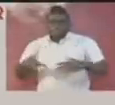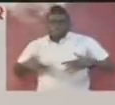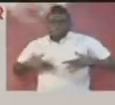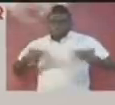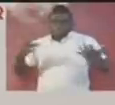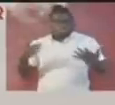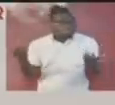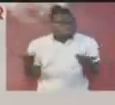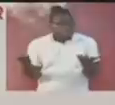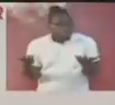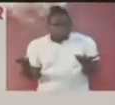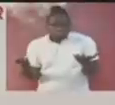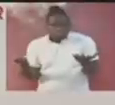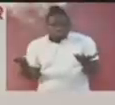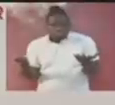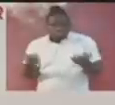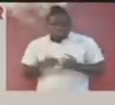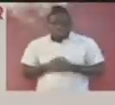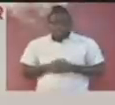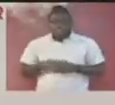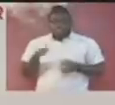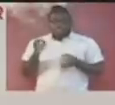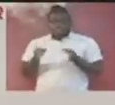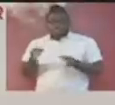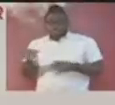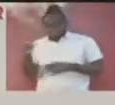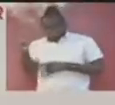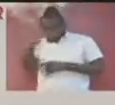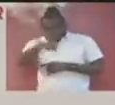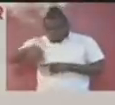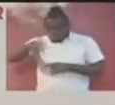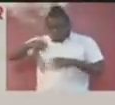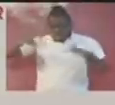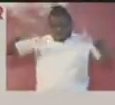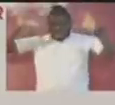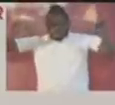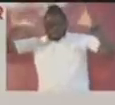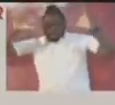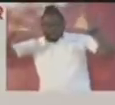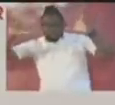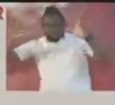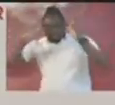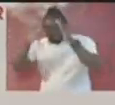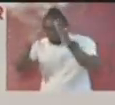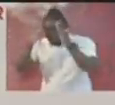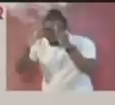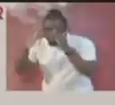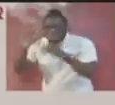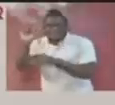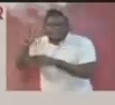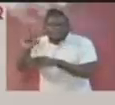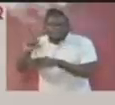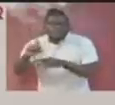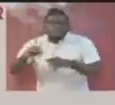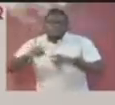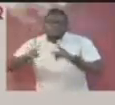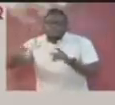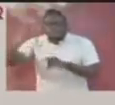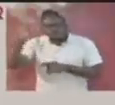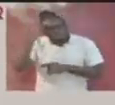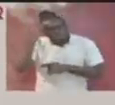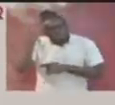of your annual experience and you look forward to it, I'm sure you're disappointed that we're not having Carnival this year.